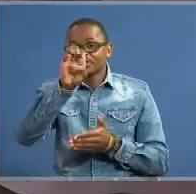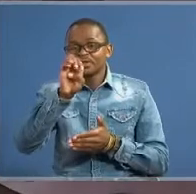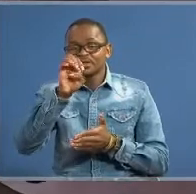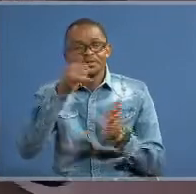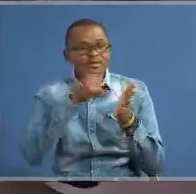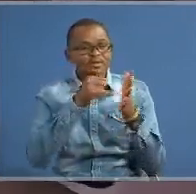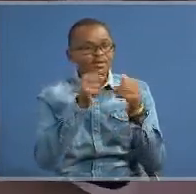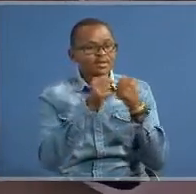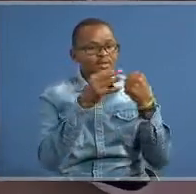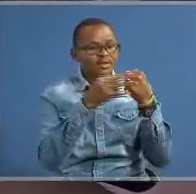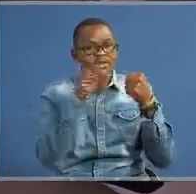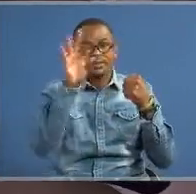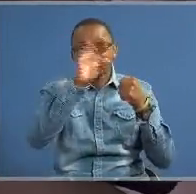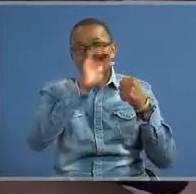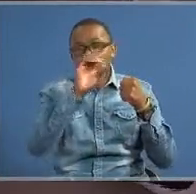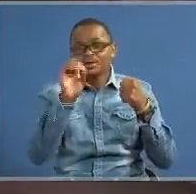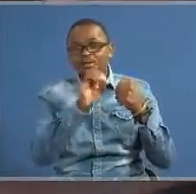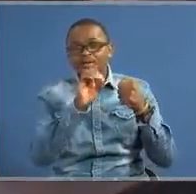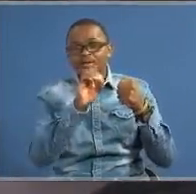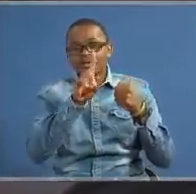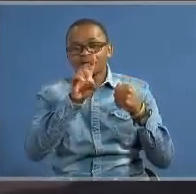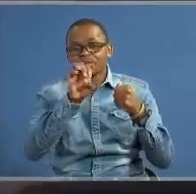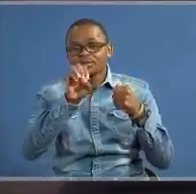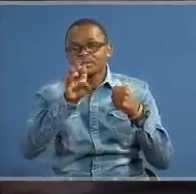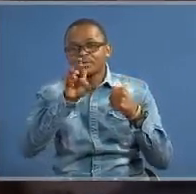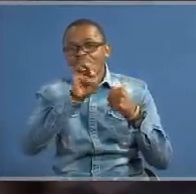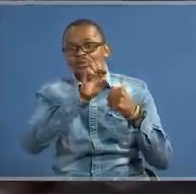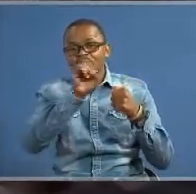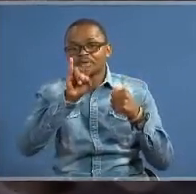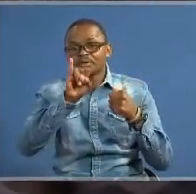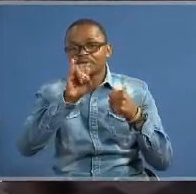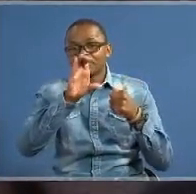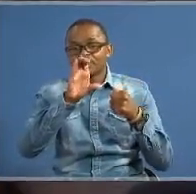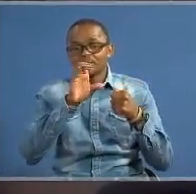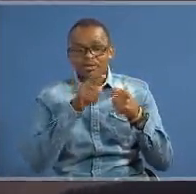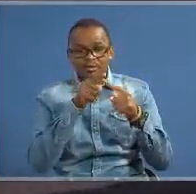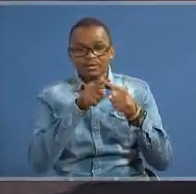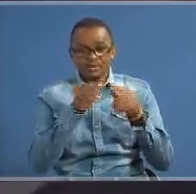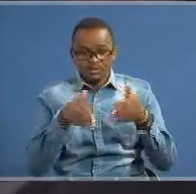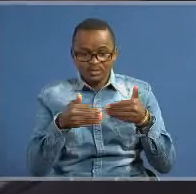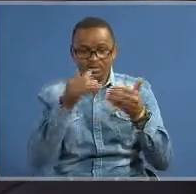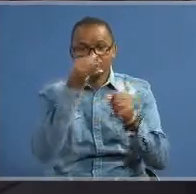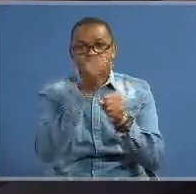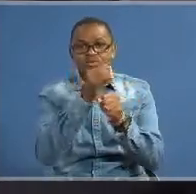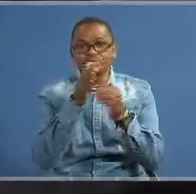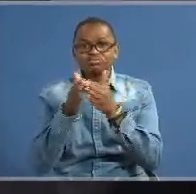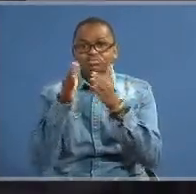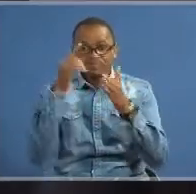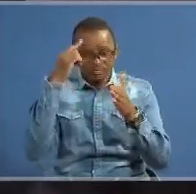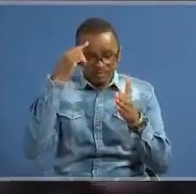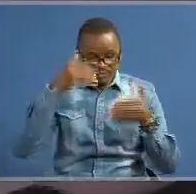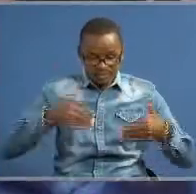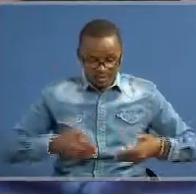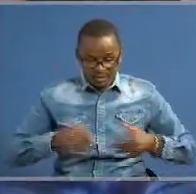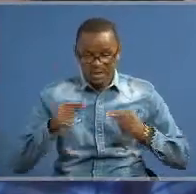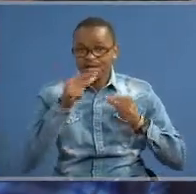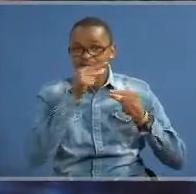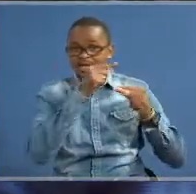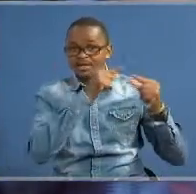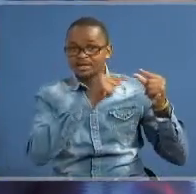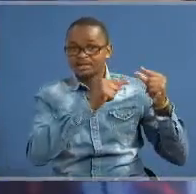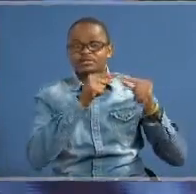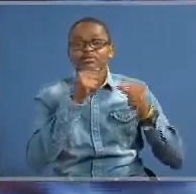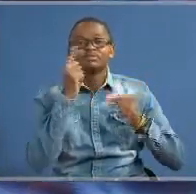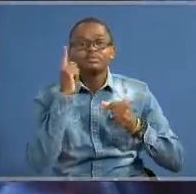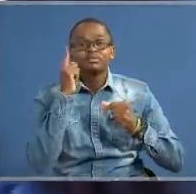about 18% of her gross domestic product and have gone a long way to provide job opportunities for the young generation.